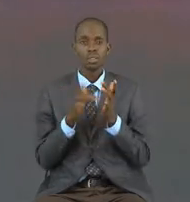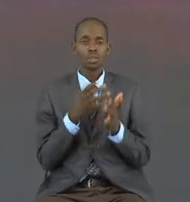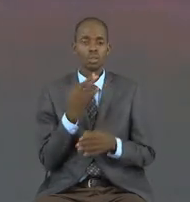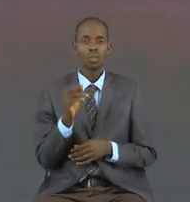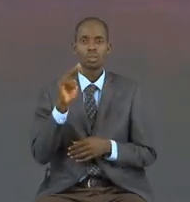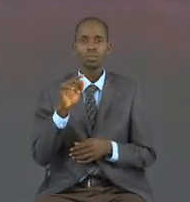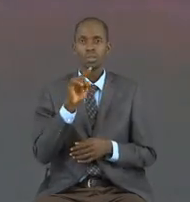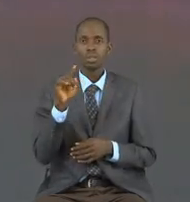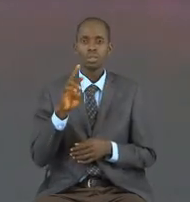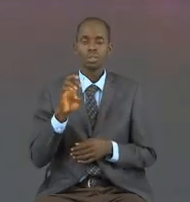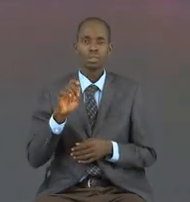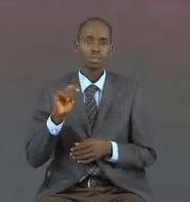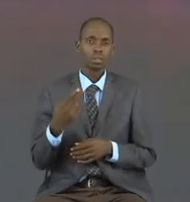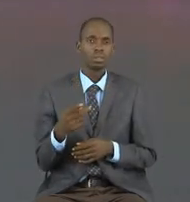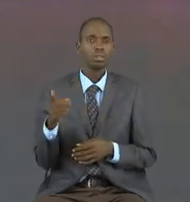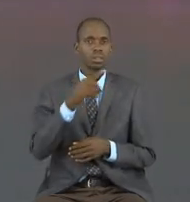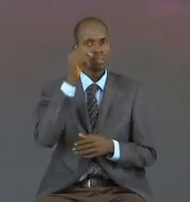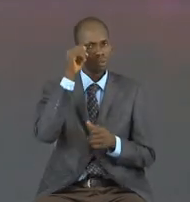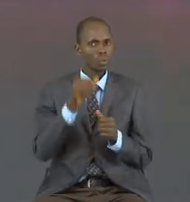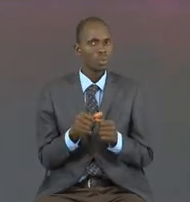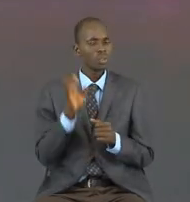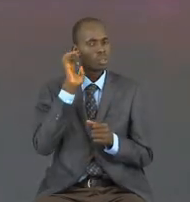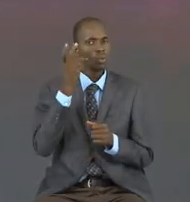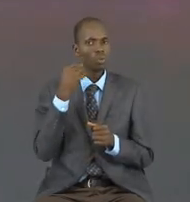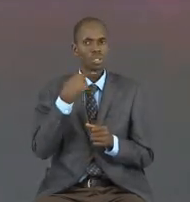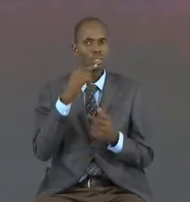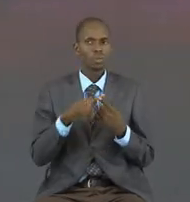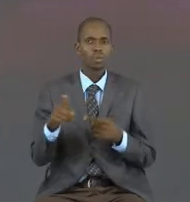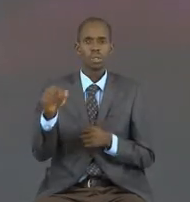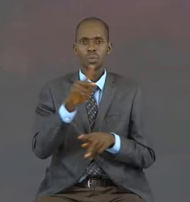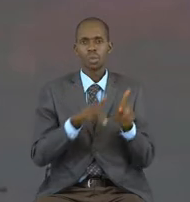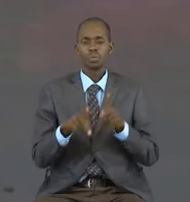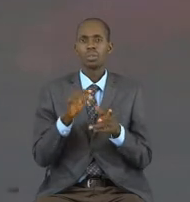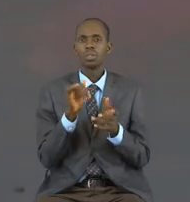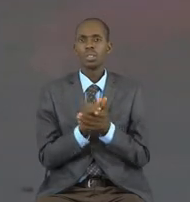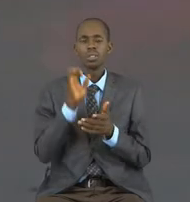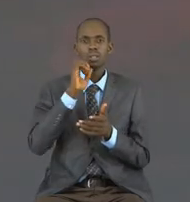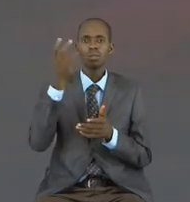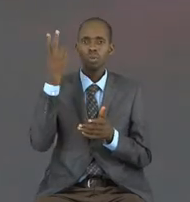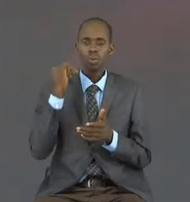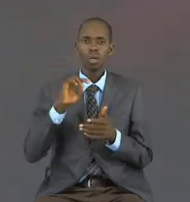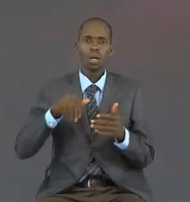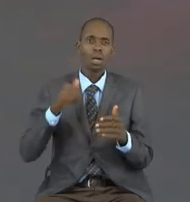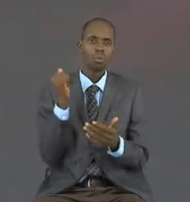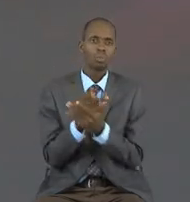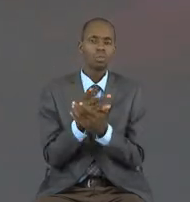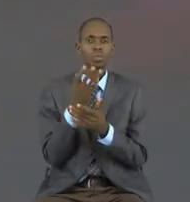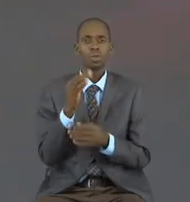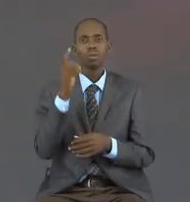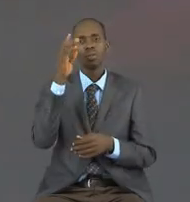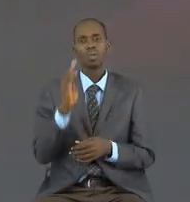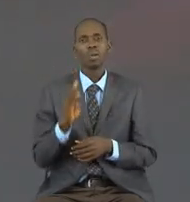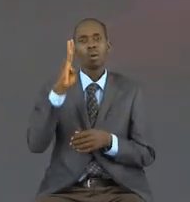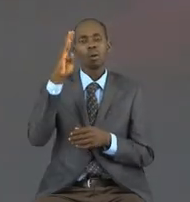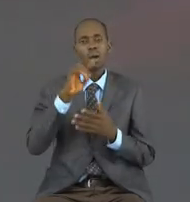remember him, was telling the people, was approved of God among them by miracles